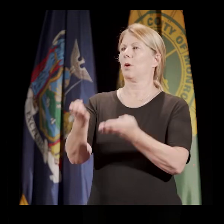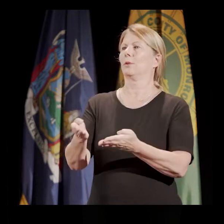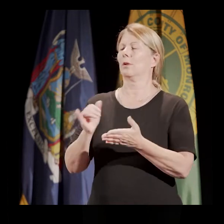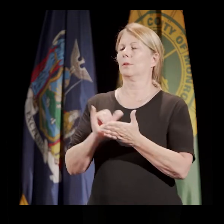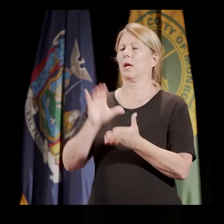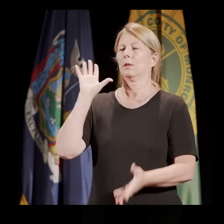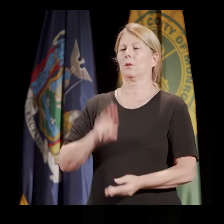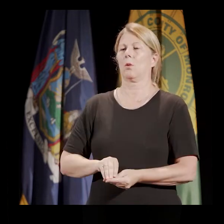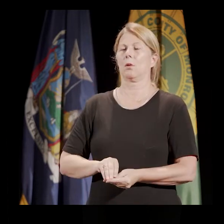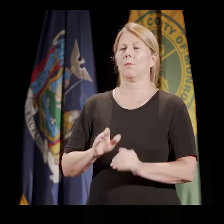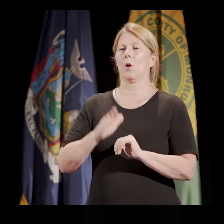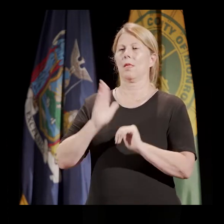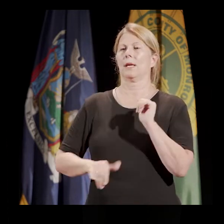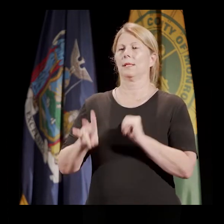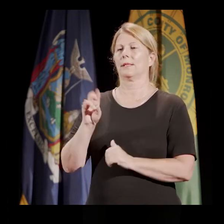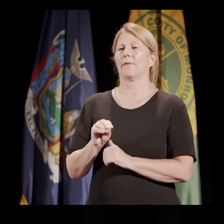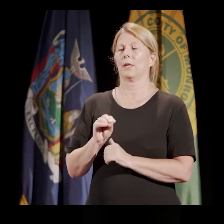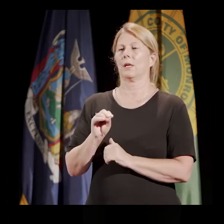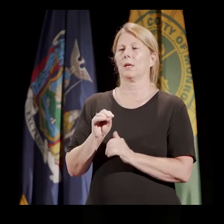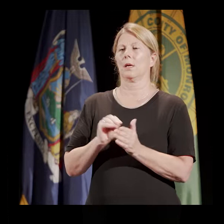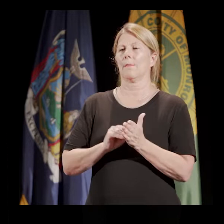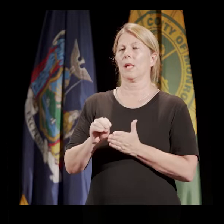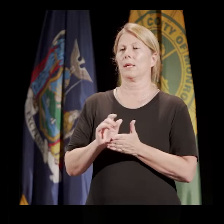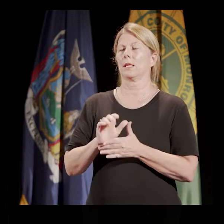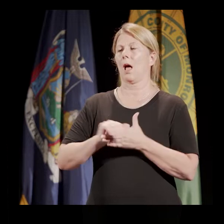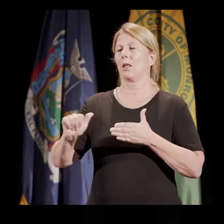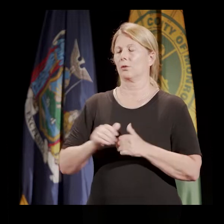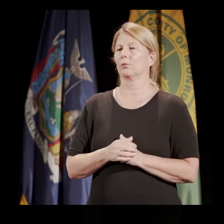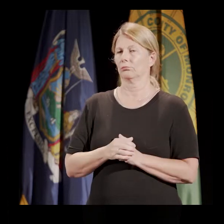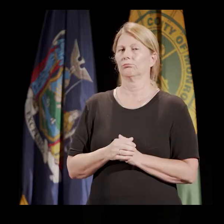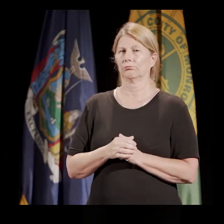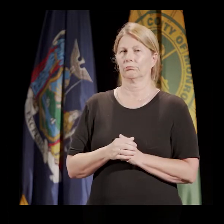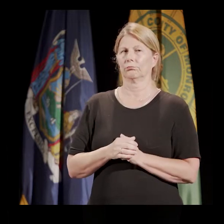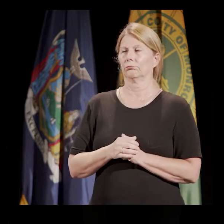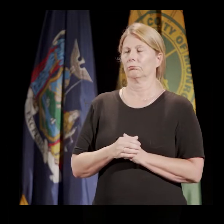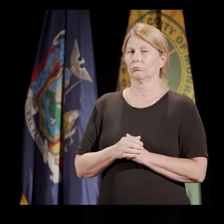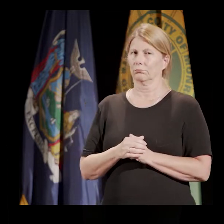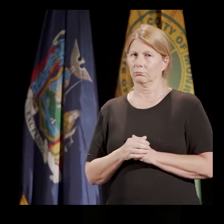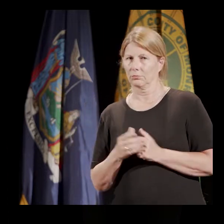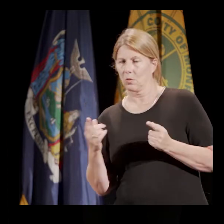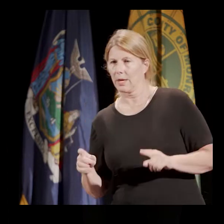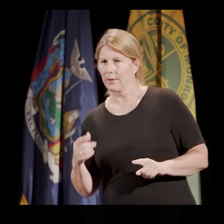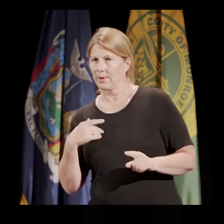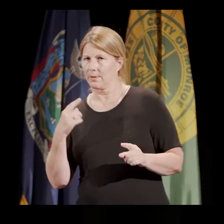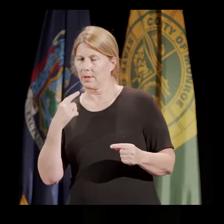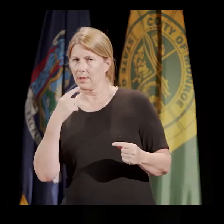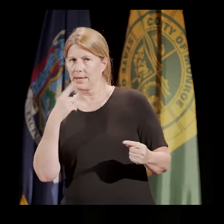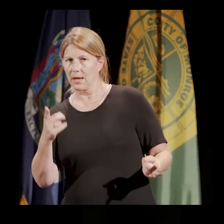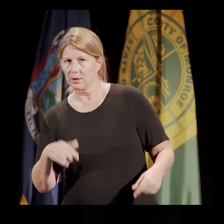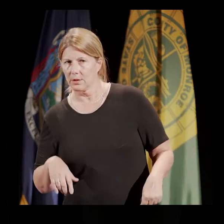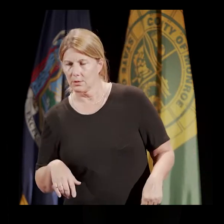$70 million if we funded them all. And we will have an announcement on the awardees in the coming